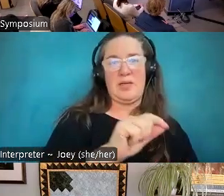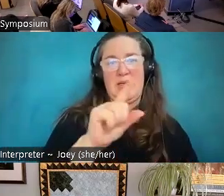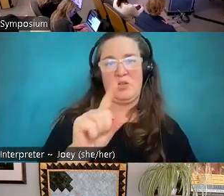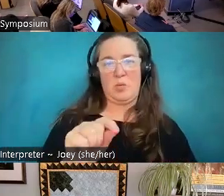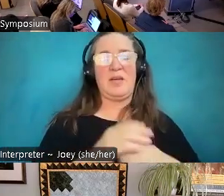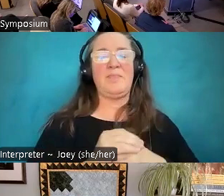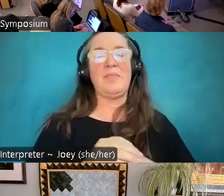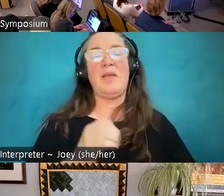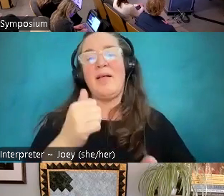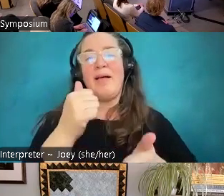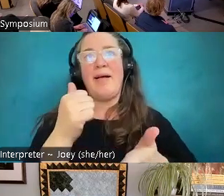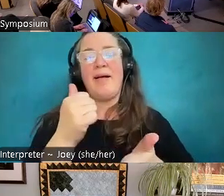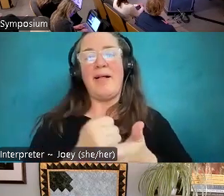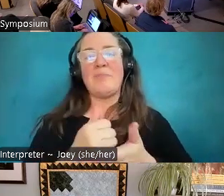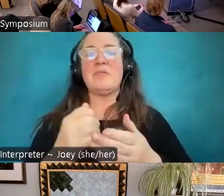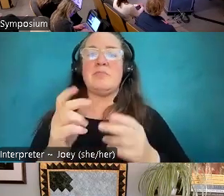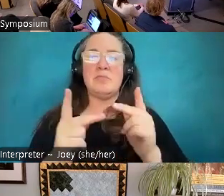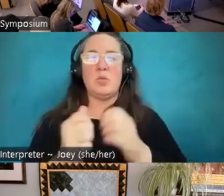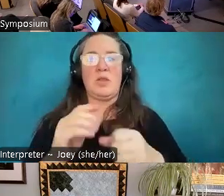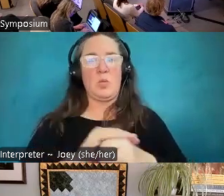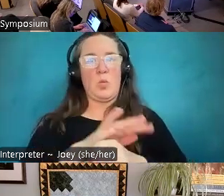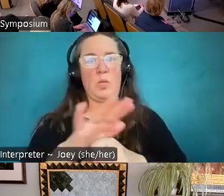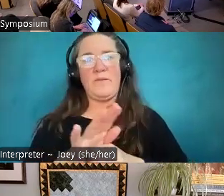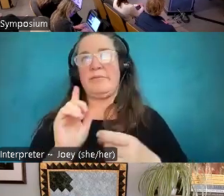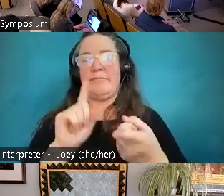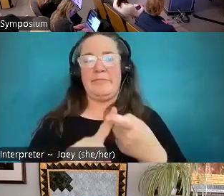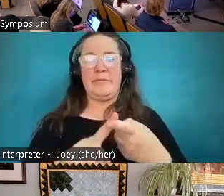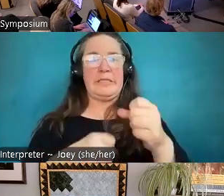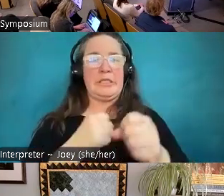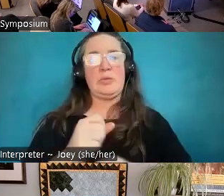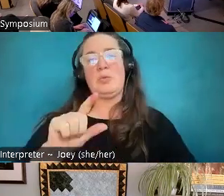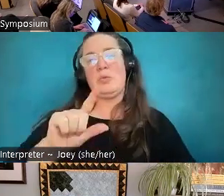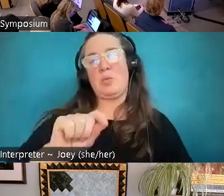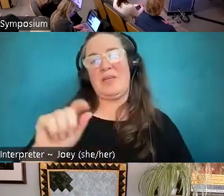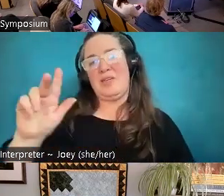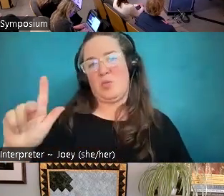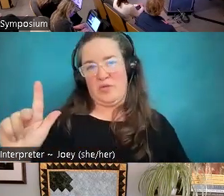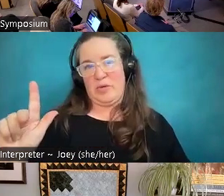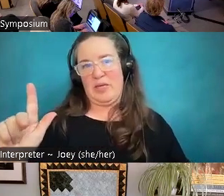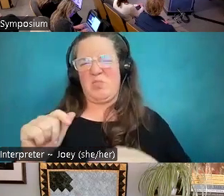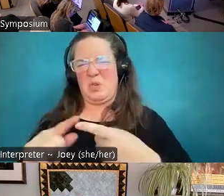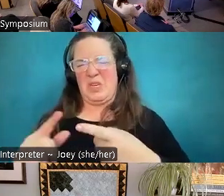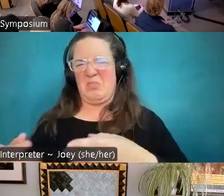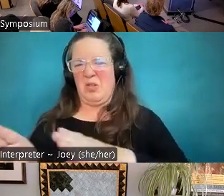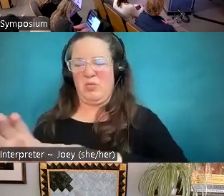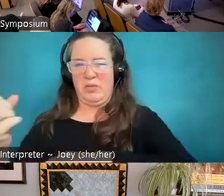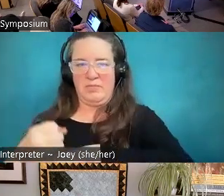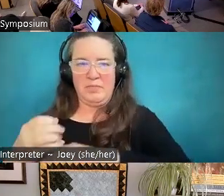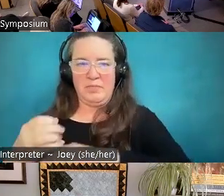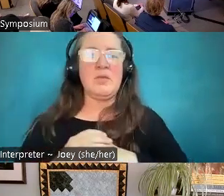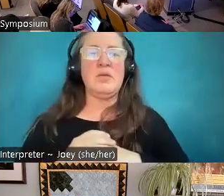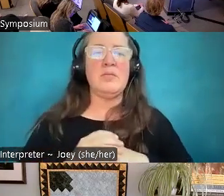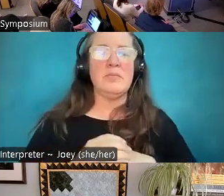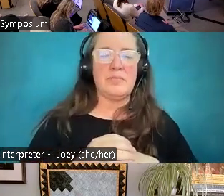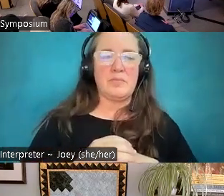people until its closure in 2023. Allison now consults on peer support, provider education, and policy,